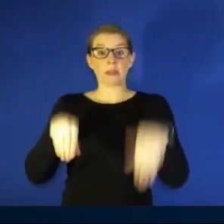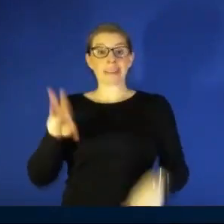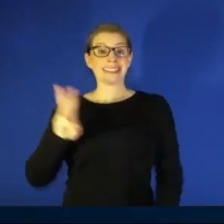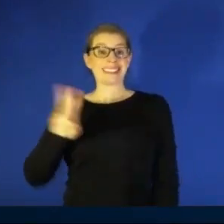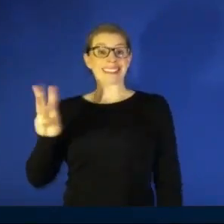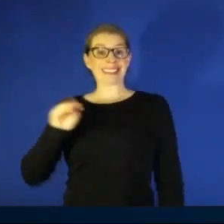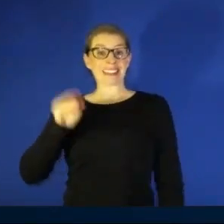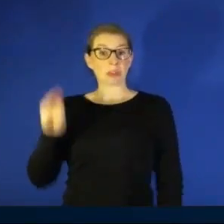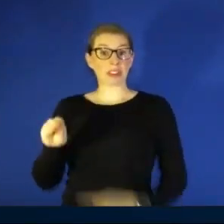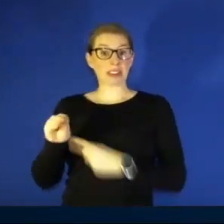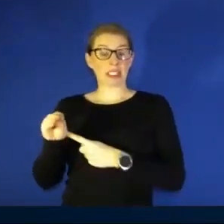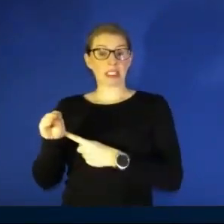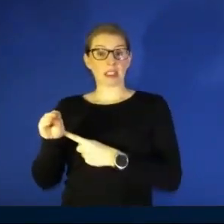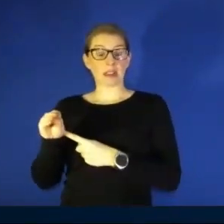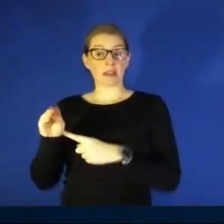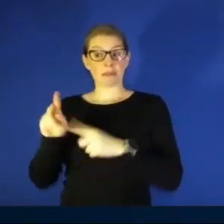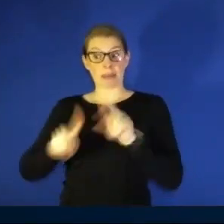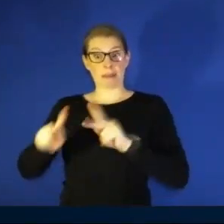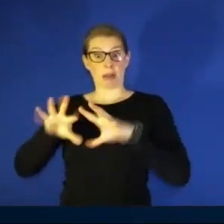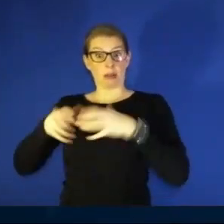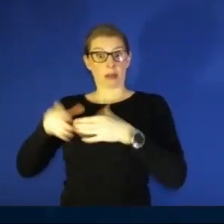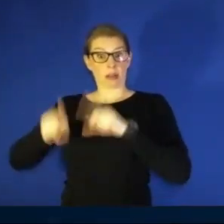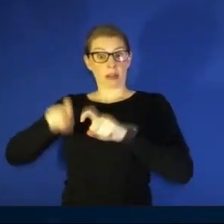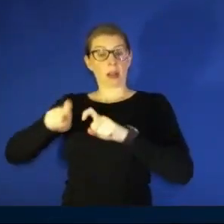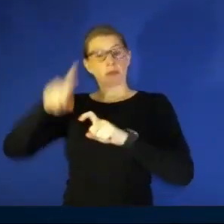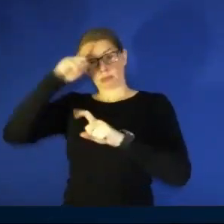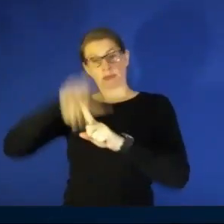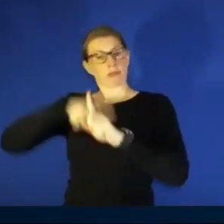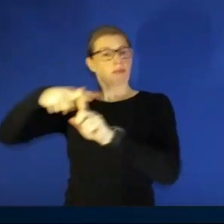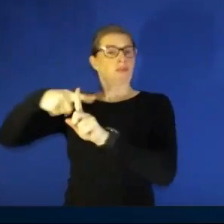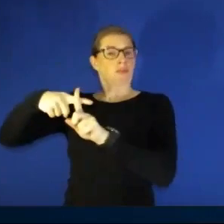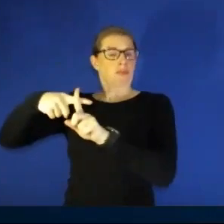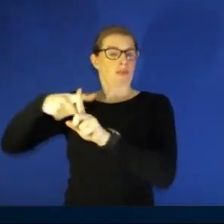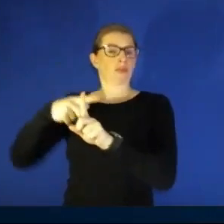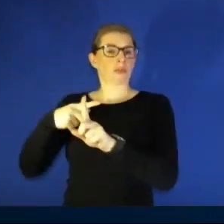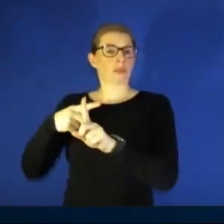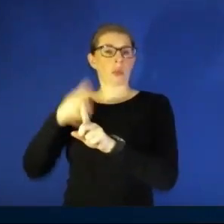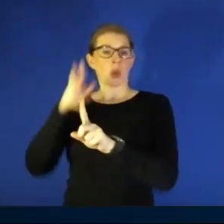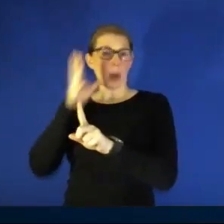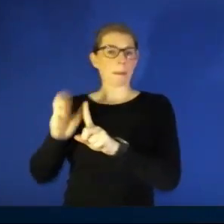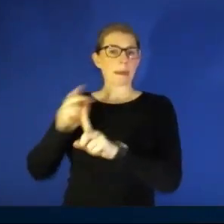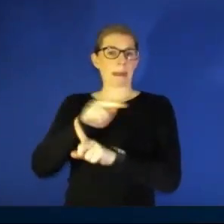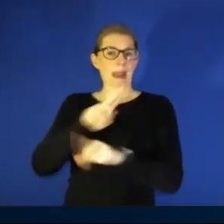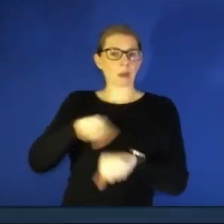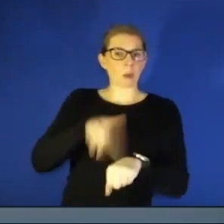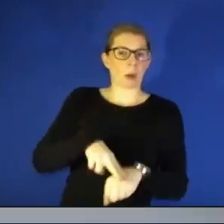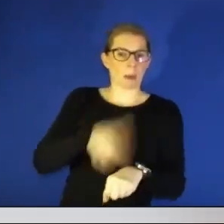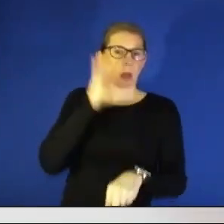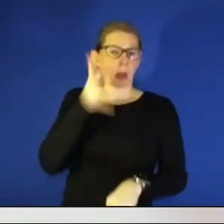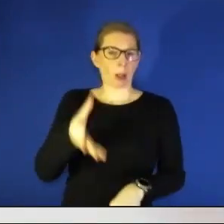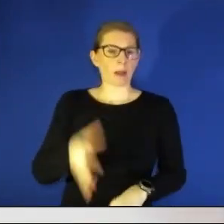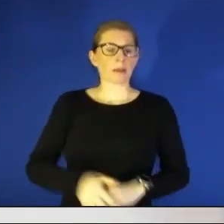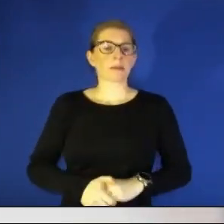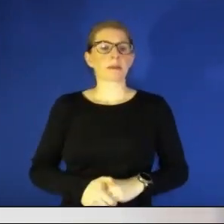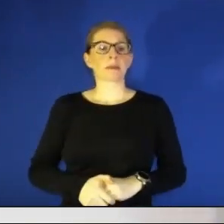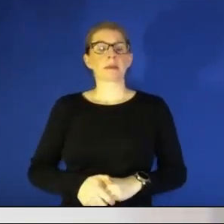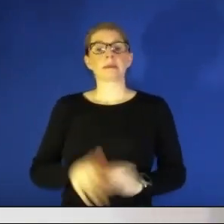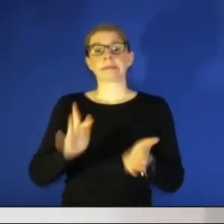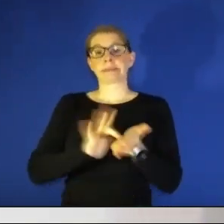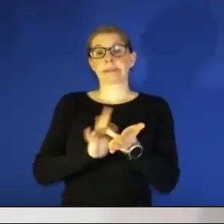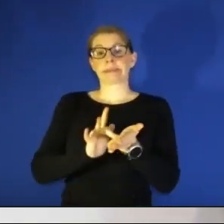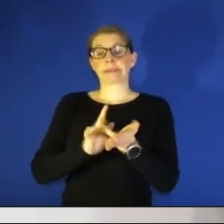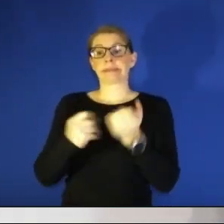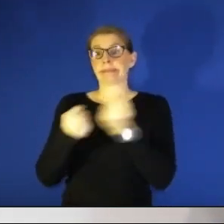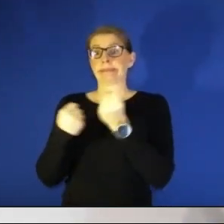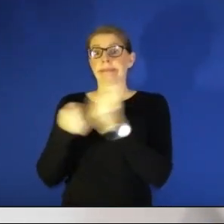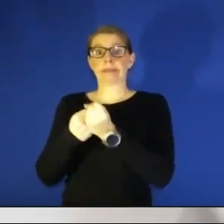66% of those surveyed say that they are optimistic we will return back to normal. A drug hailed by some as a miracle